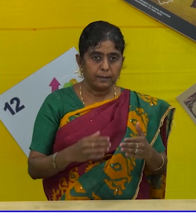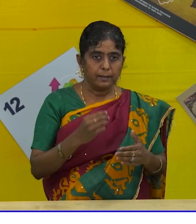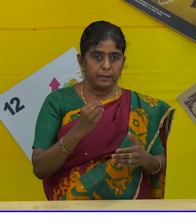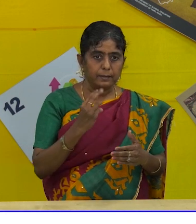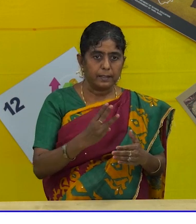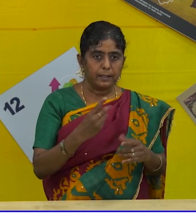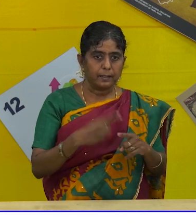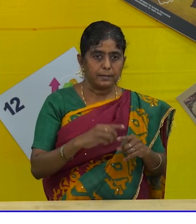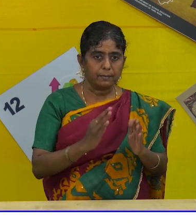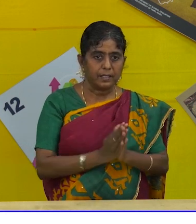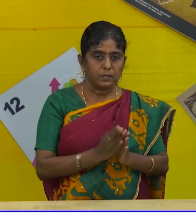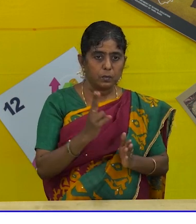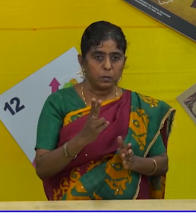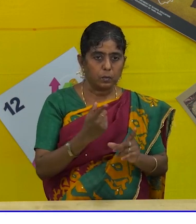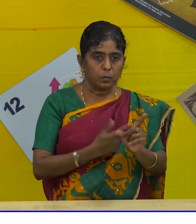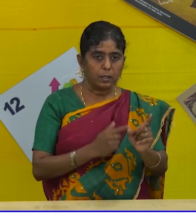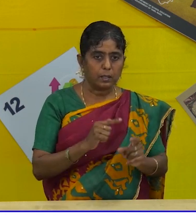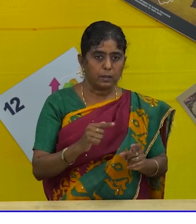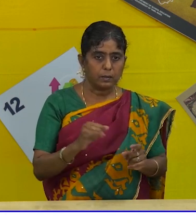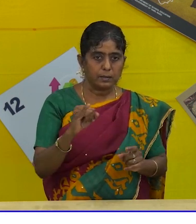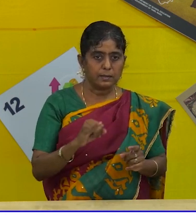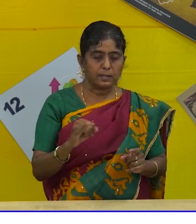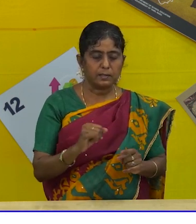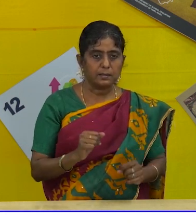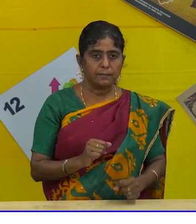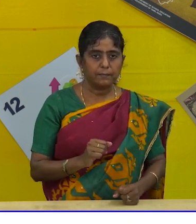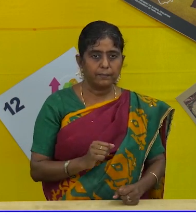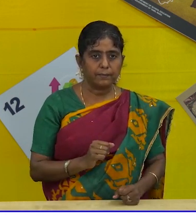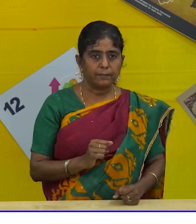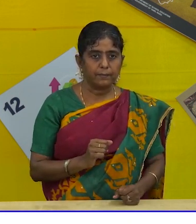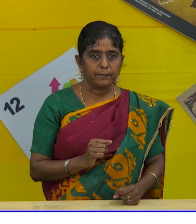one, 3x plus 2y equal to 6.